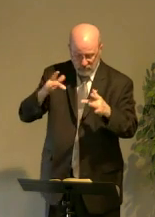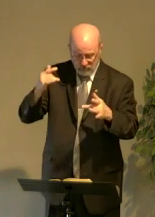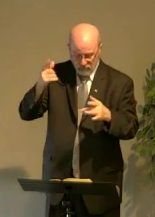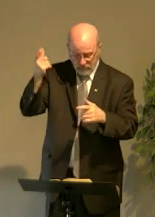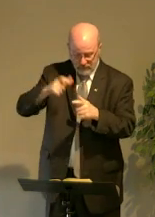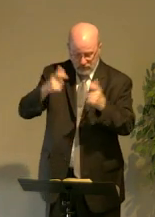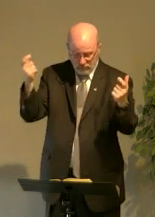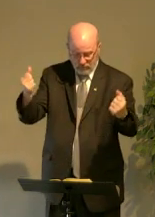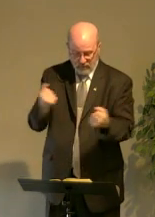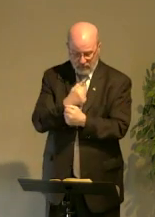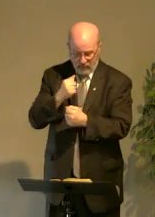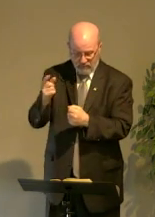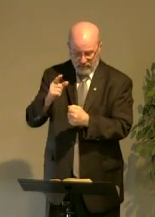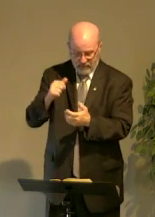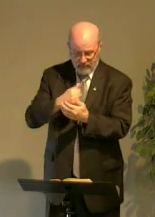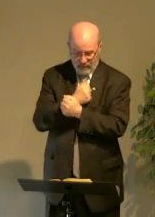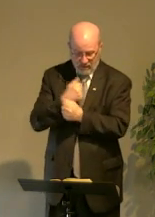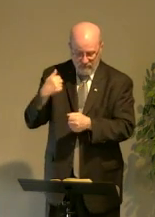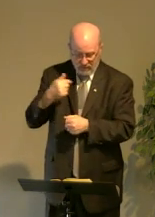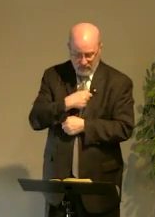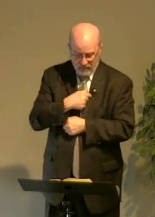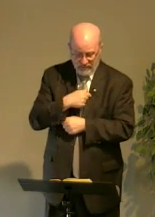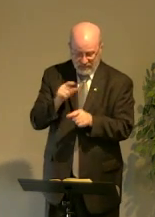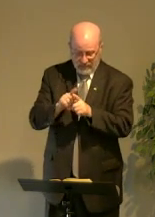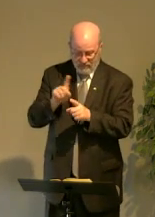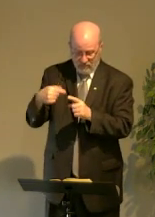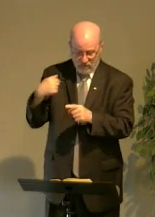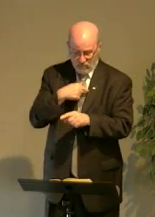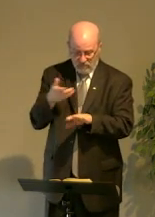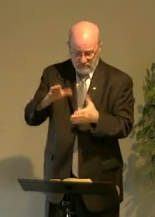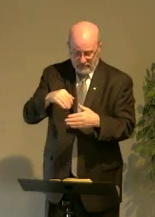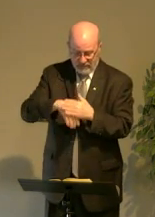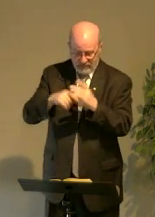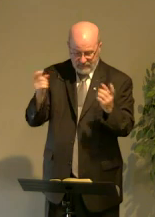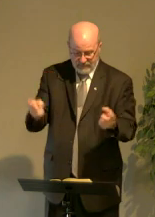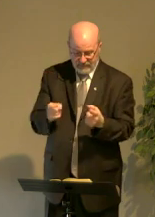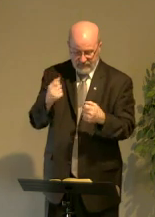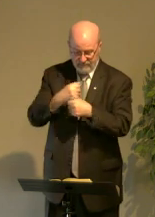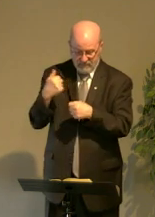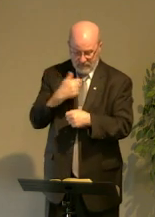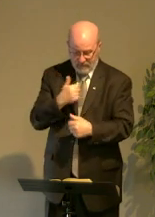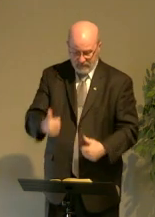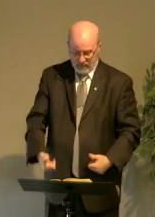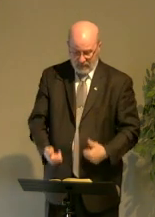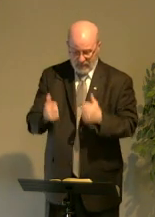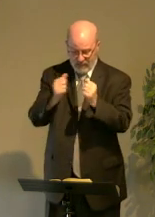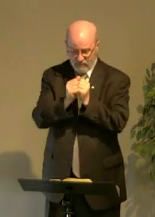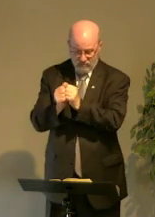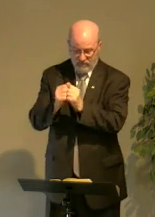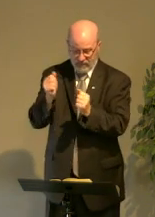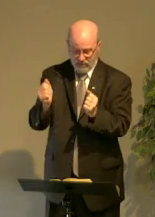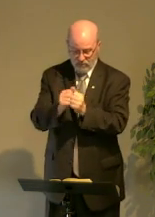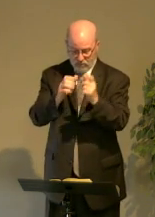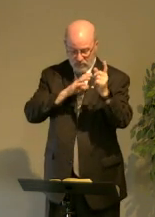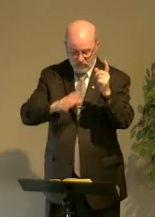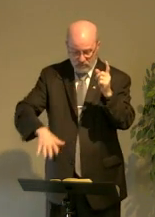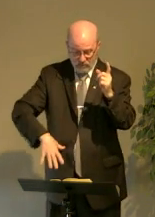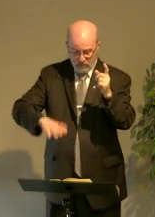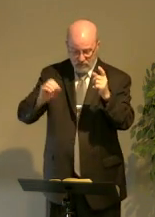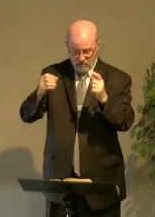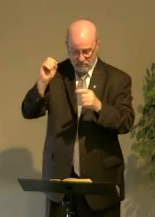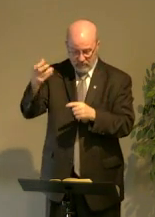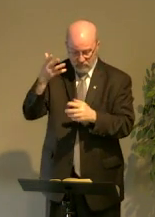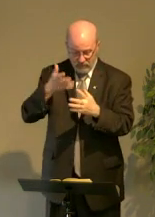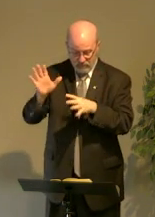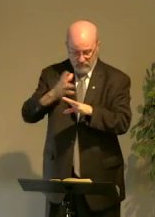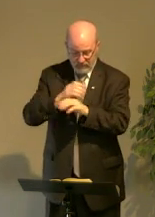for his great love wherewith he loved us, even when we were dead in sins, hath quickened us together with Christ. By